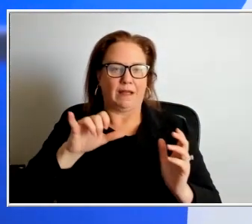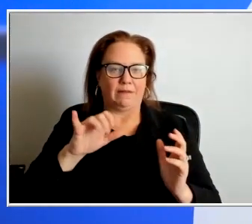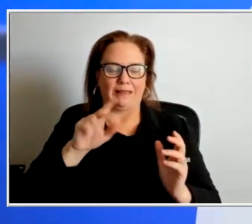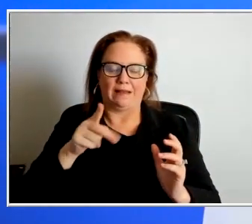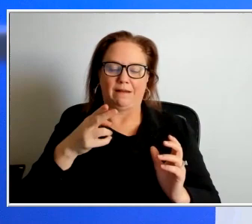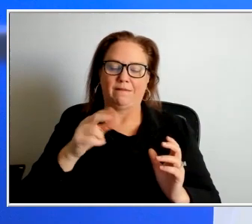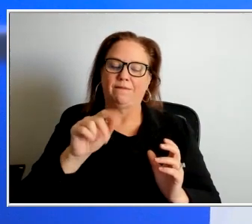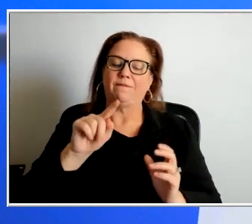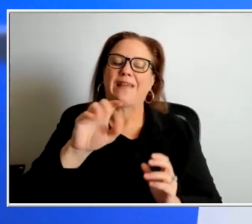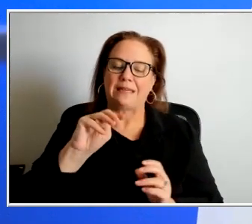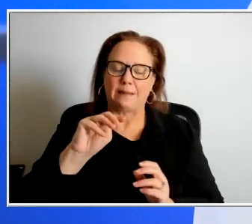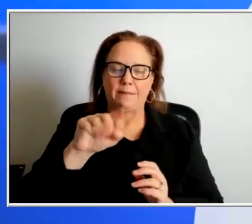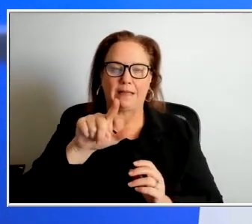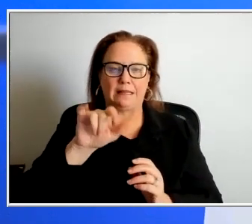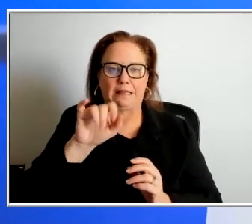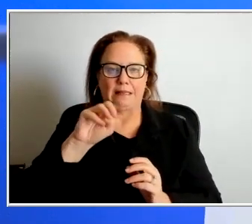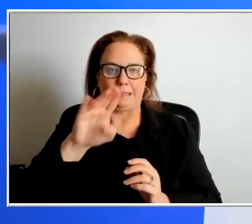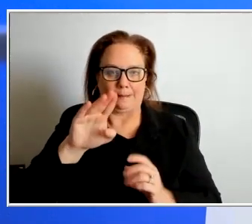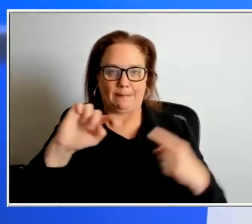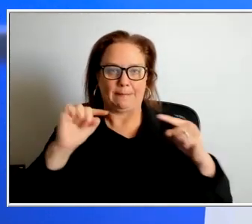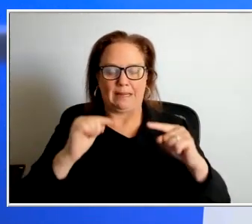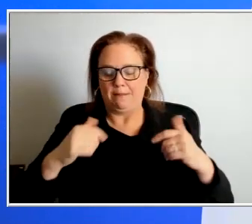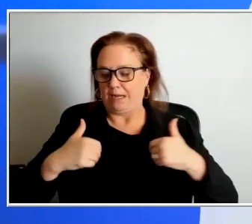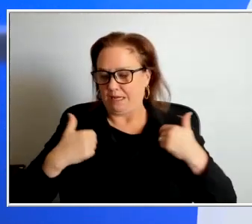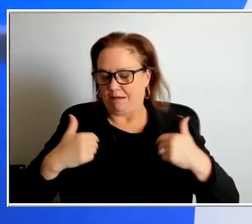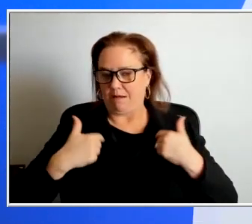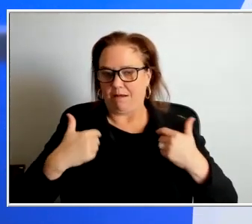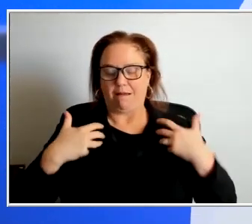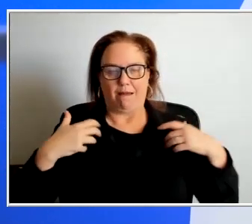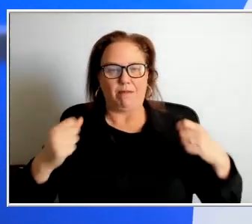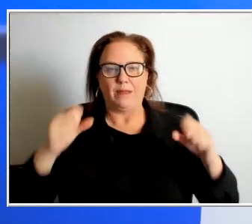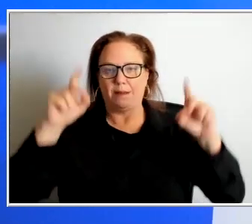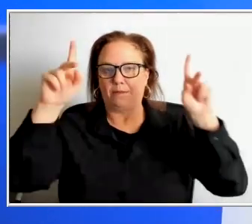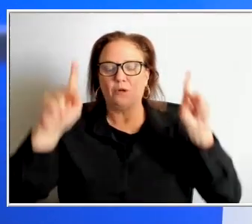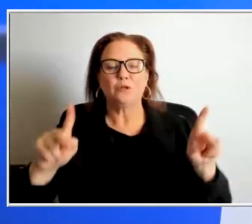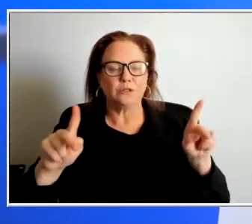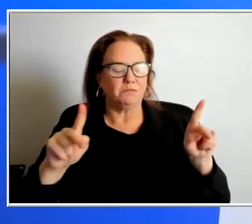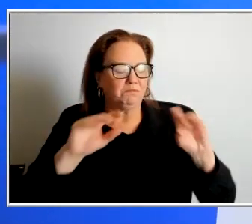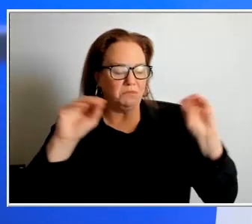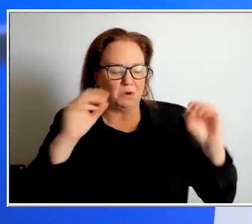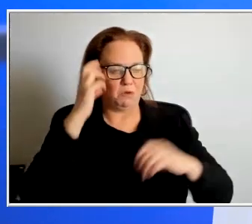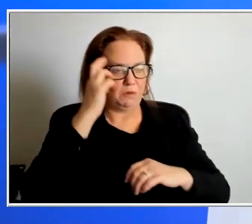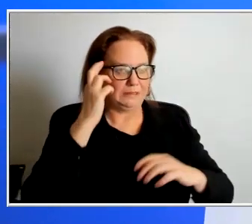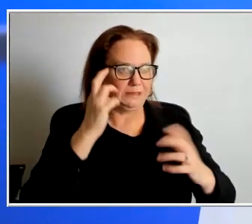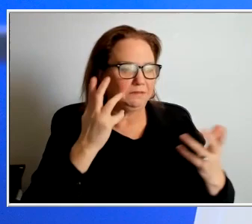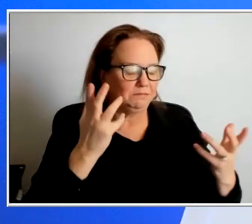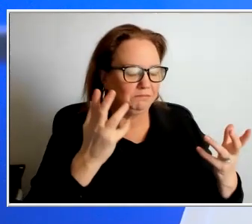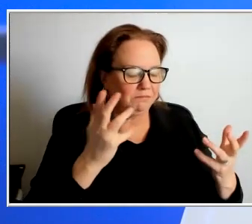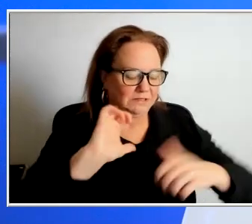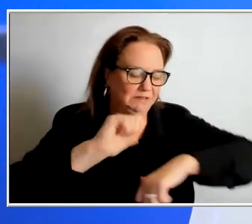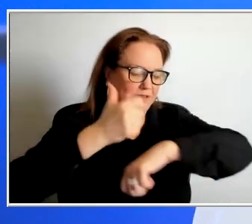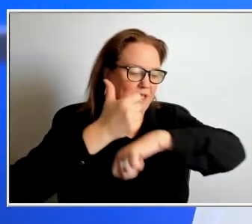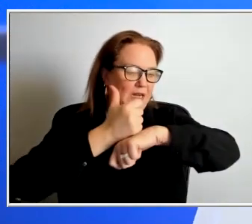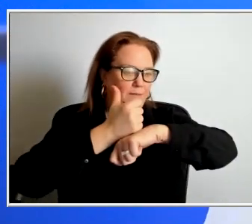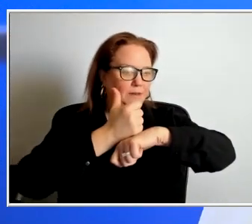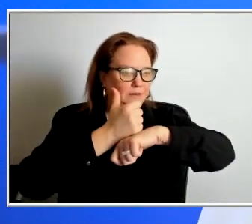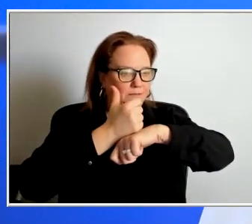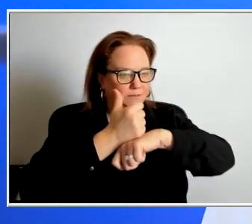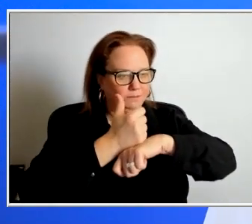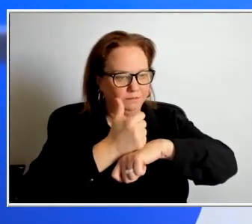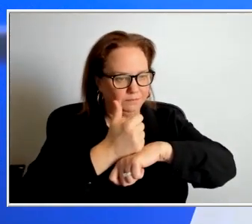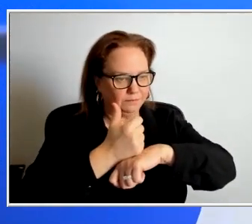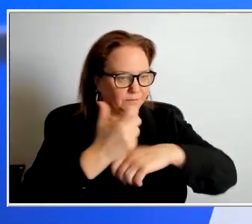standpoint. But in someone who's young, otherwise healthy, there's no reason not to set somebody up for what would be essentially